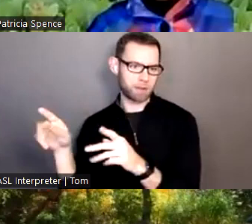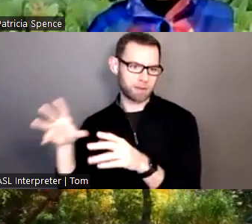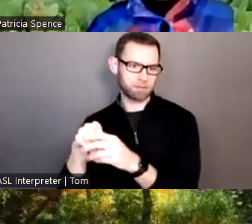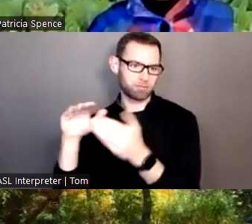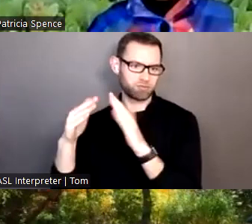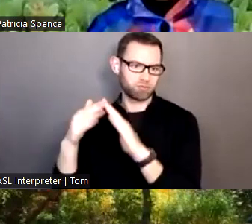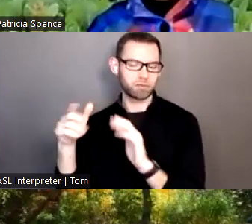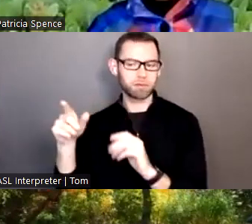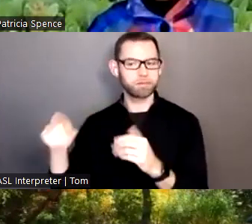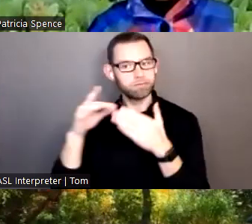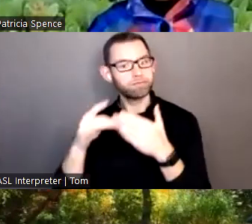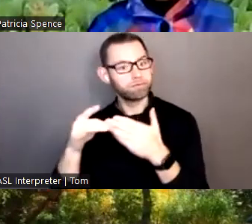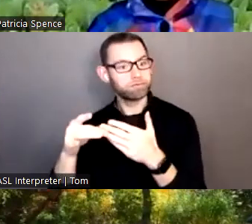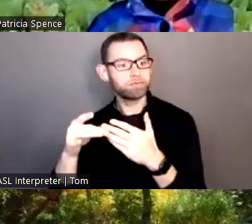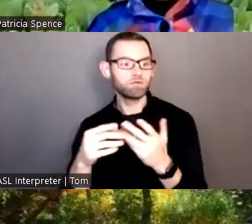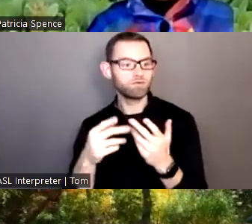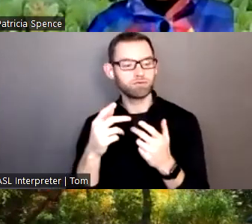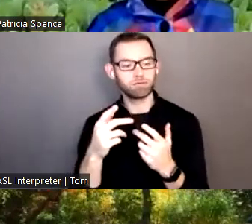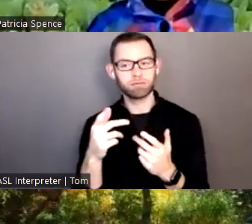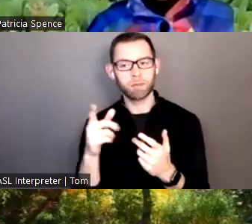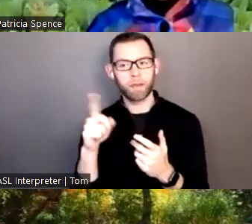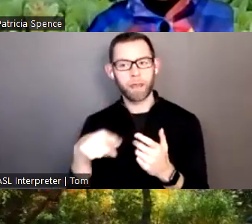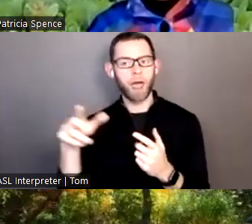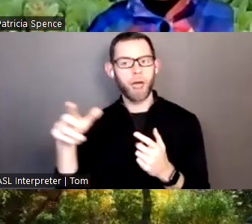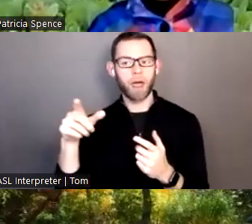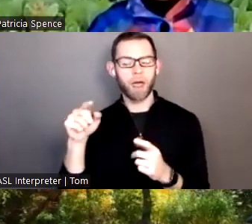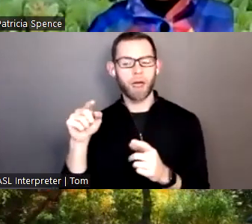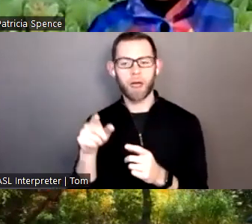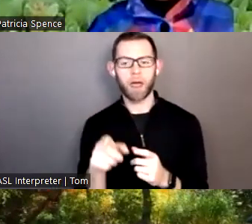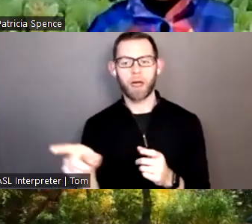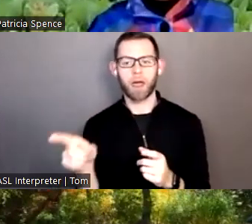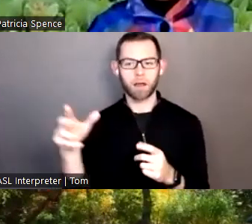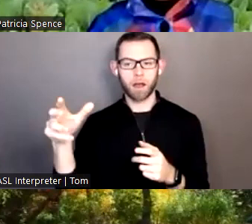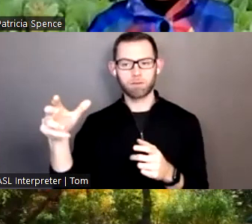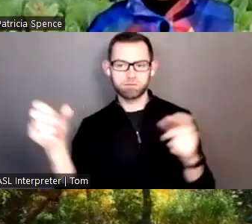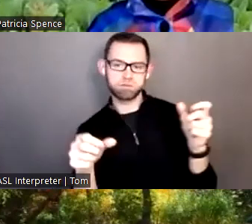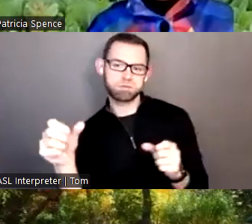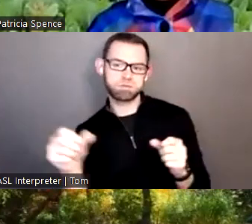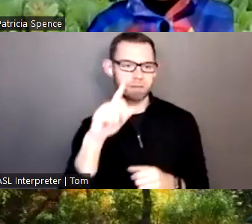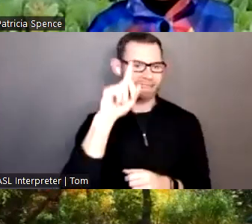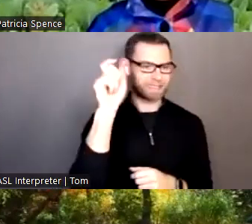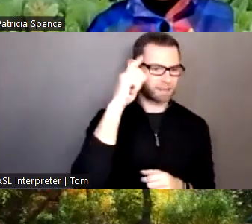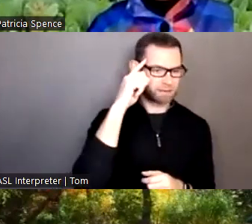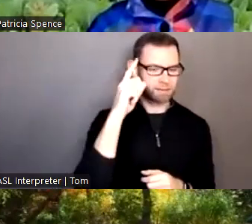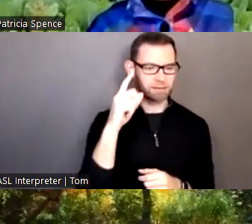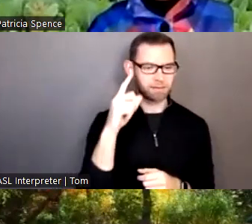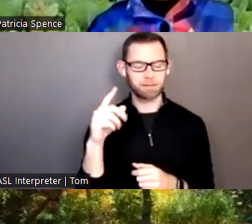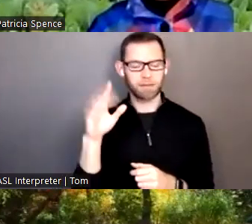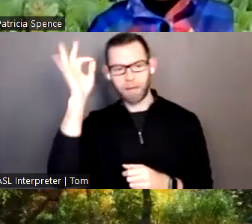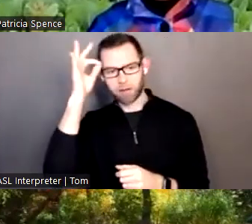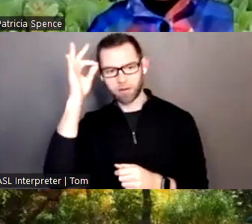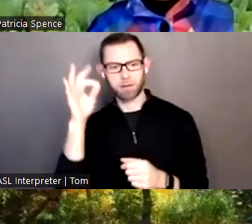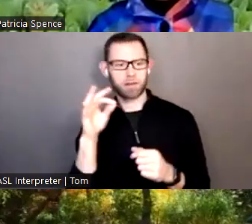communauté a pulled in vient tomber dans un nombre d'États